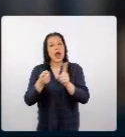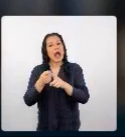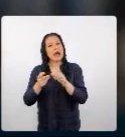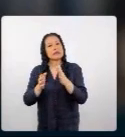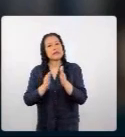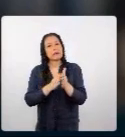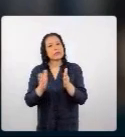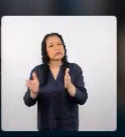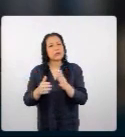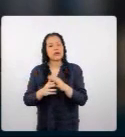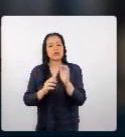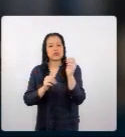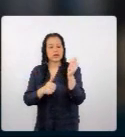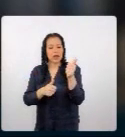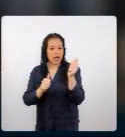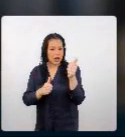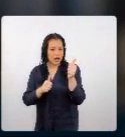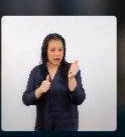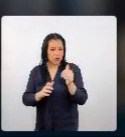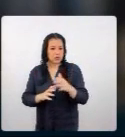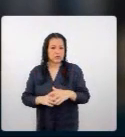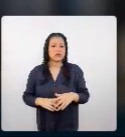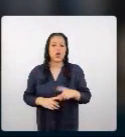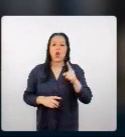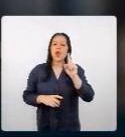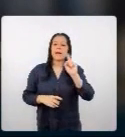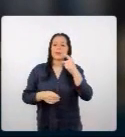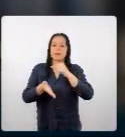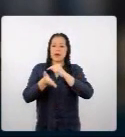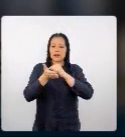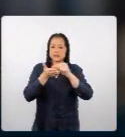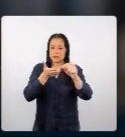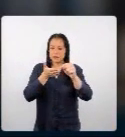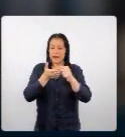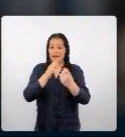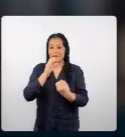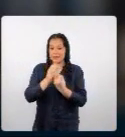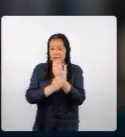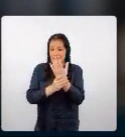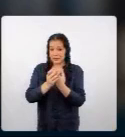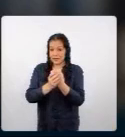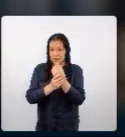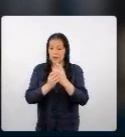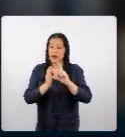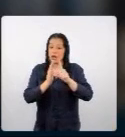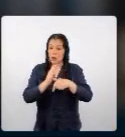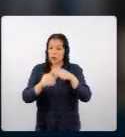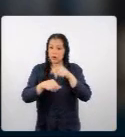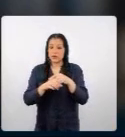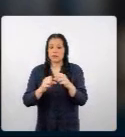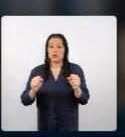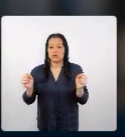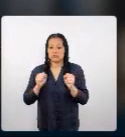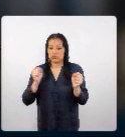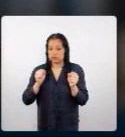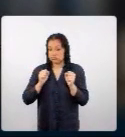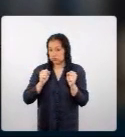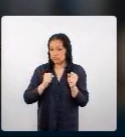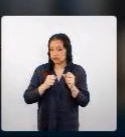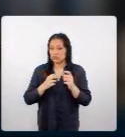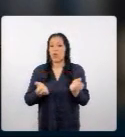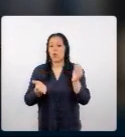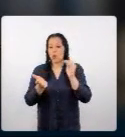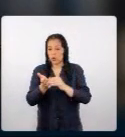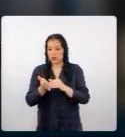August or first week of September, and then for winter it starts again by mid-December